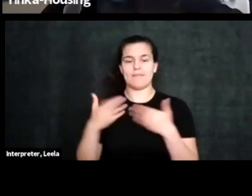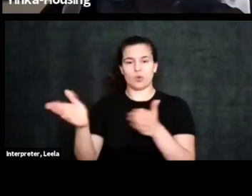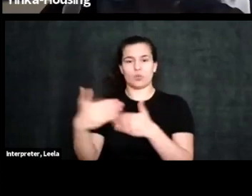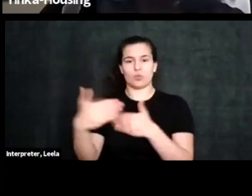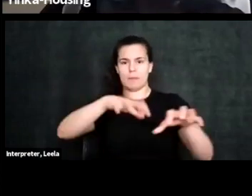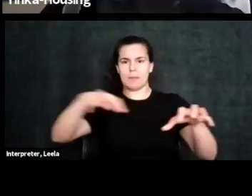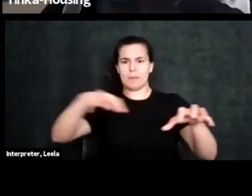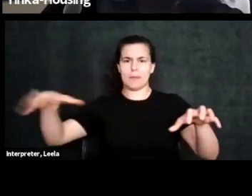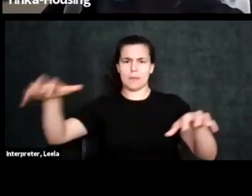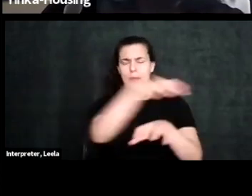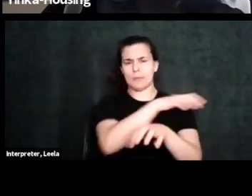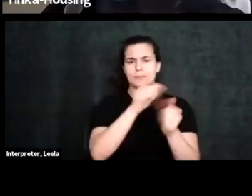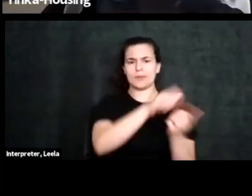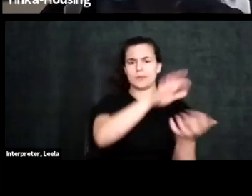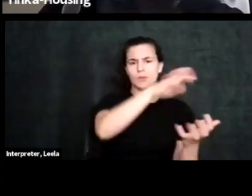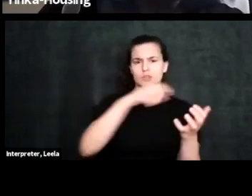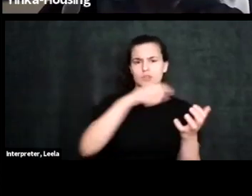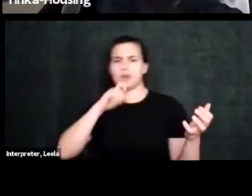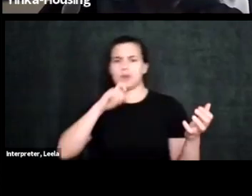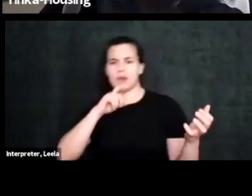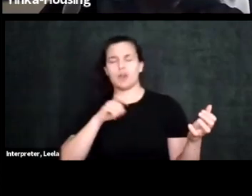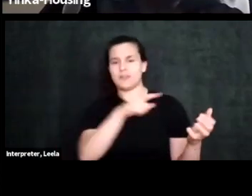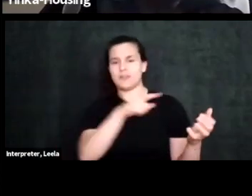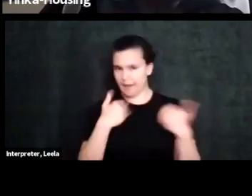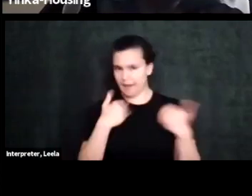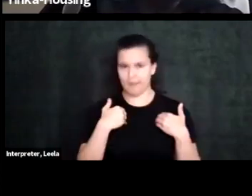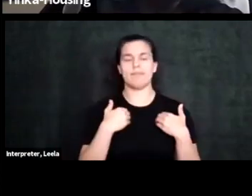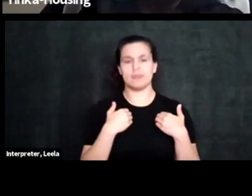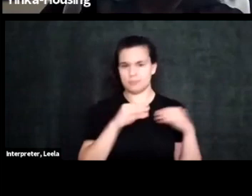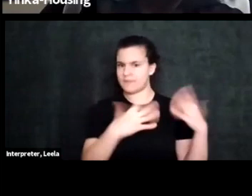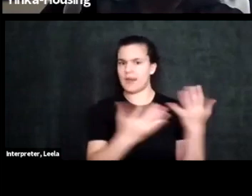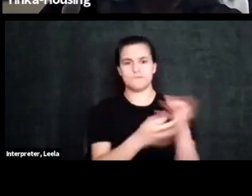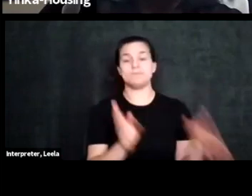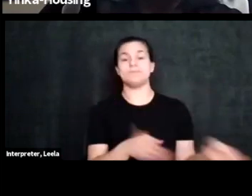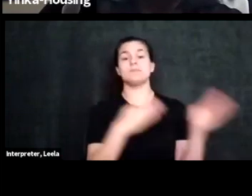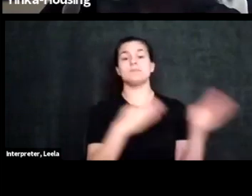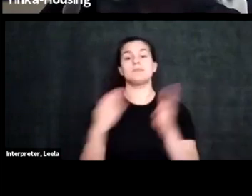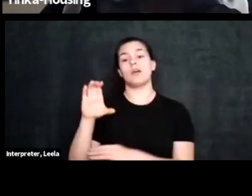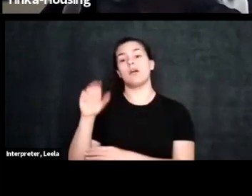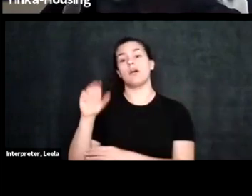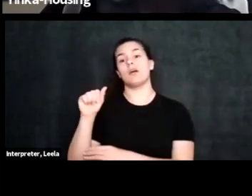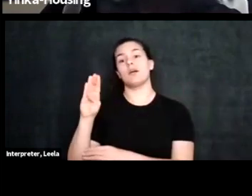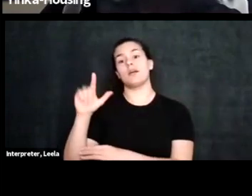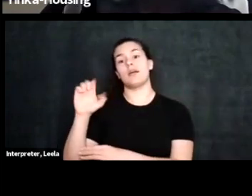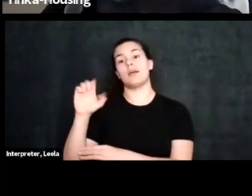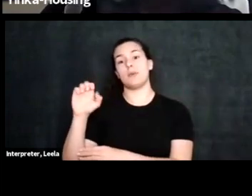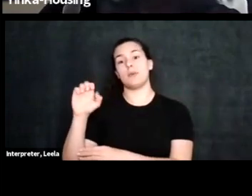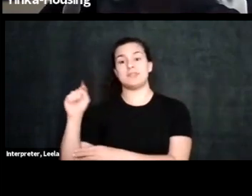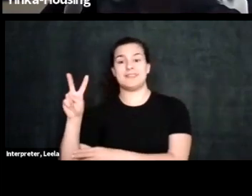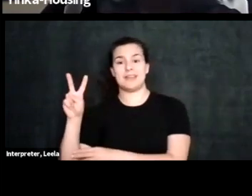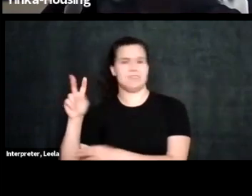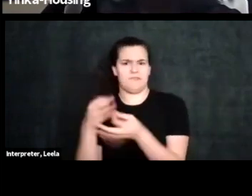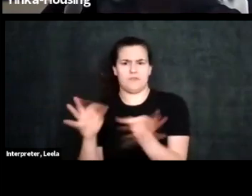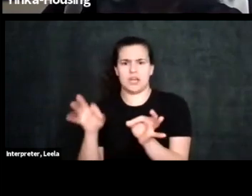use. We have cable TV. And so it's really nice with having the Wi-Fi, you're able to stream all of your favorite streaming services, whether